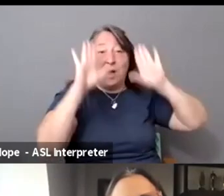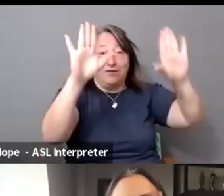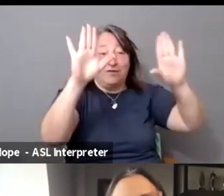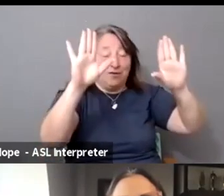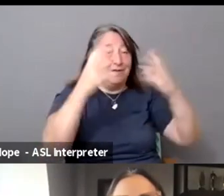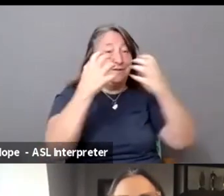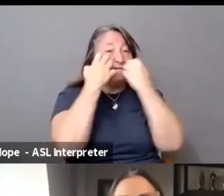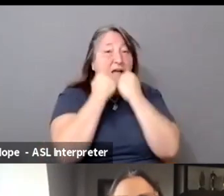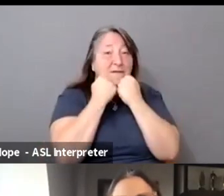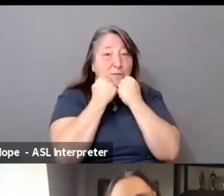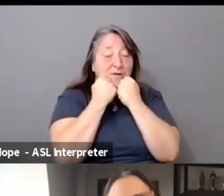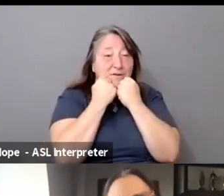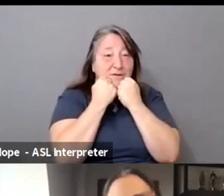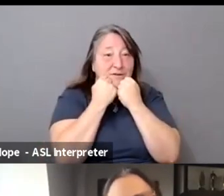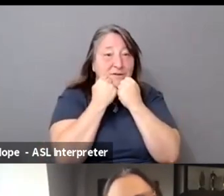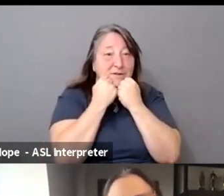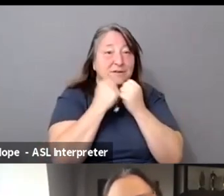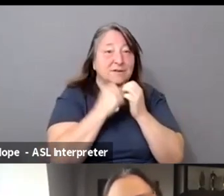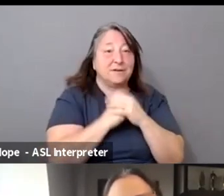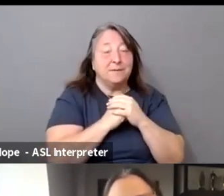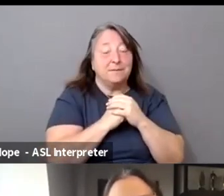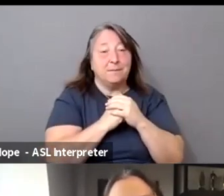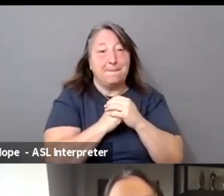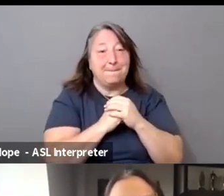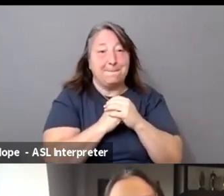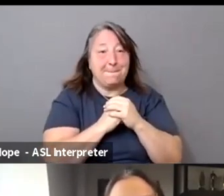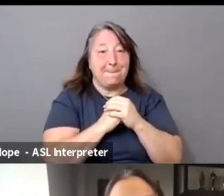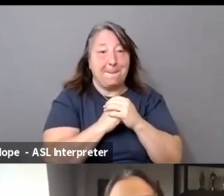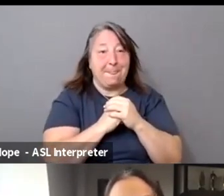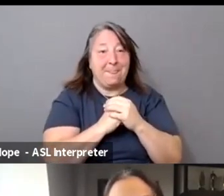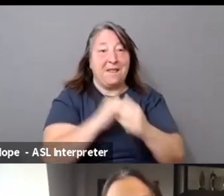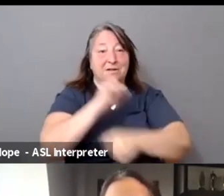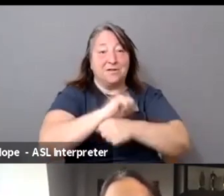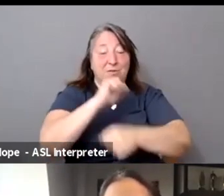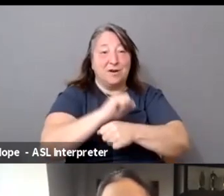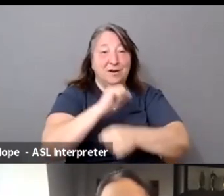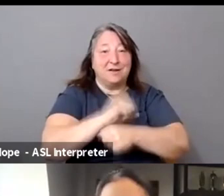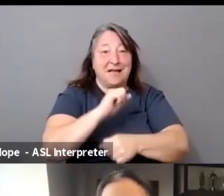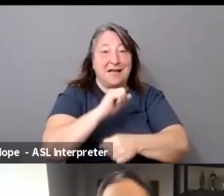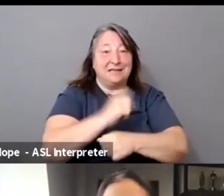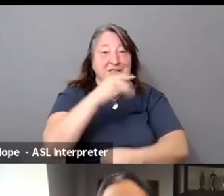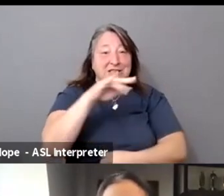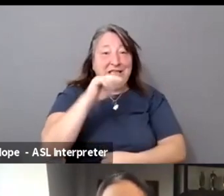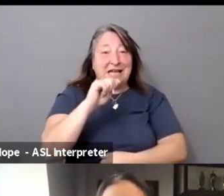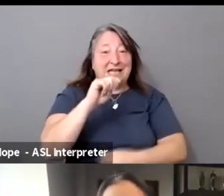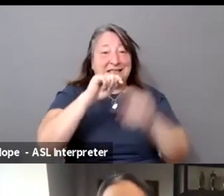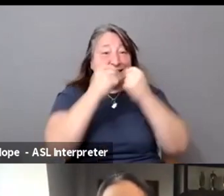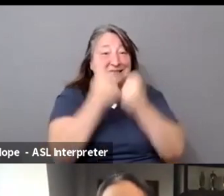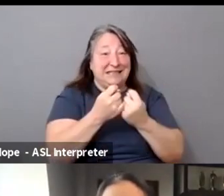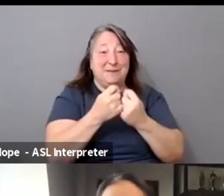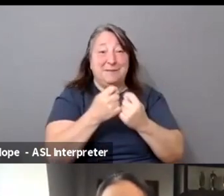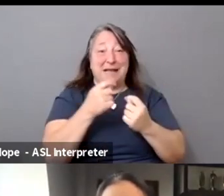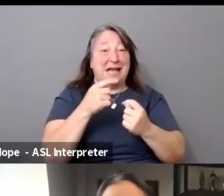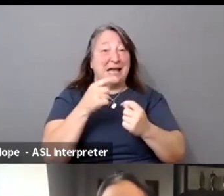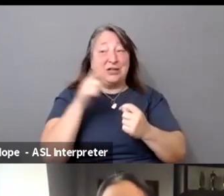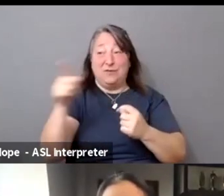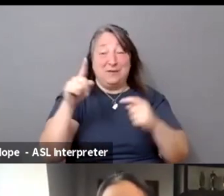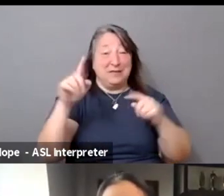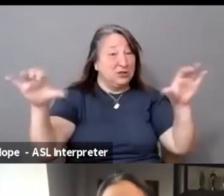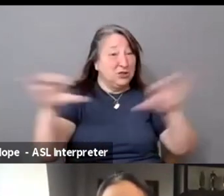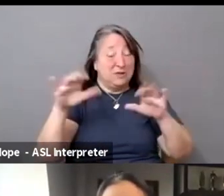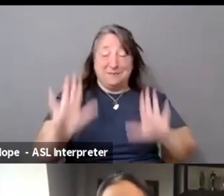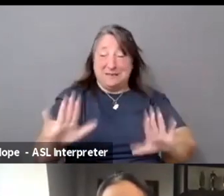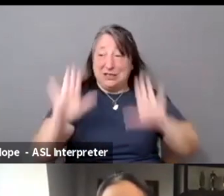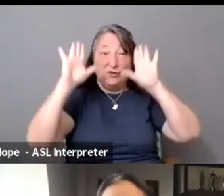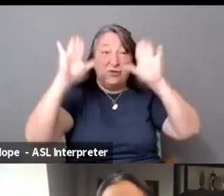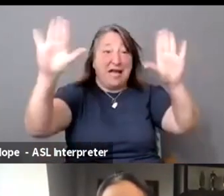think, you know, the work that Geena and your team, including you, have done has been incredible at